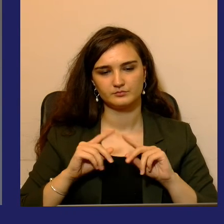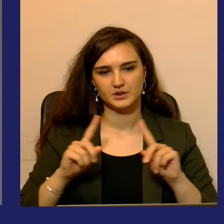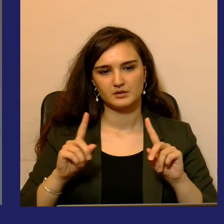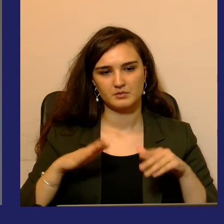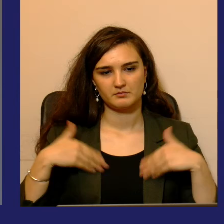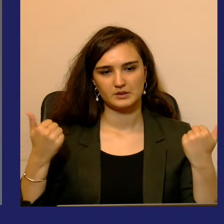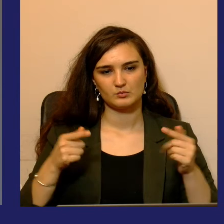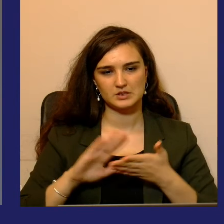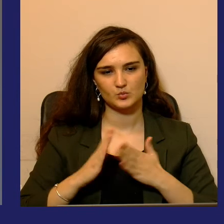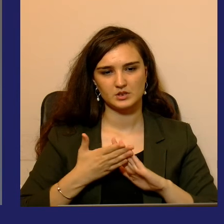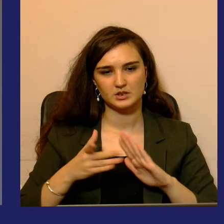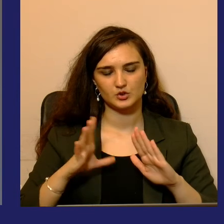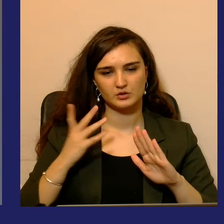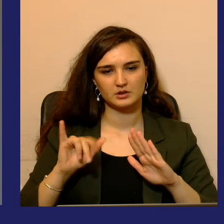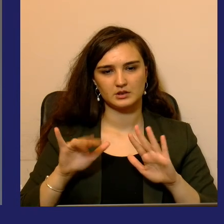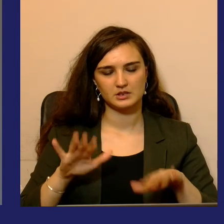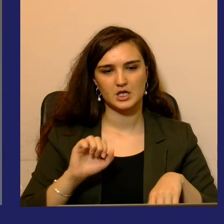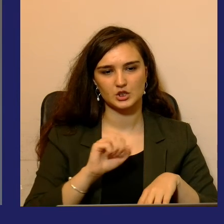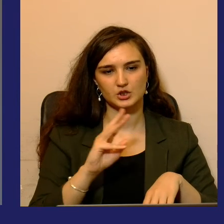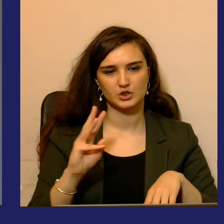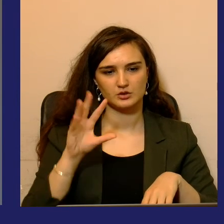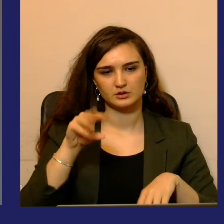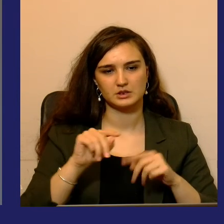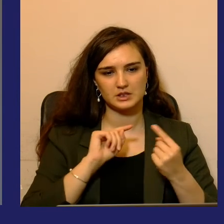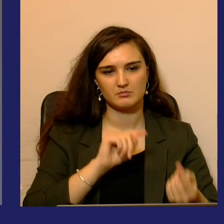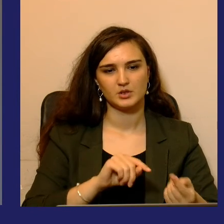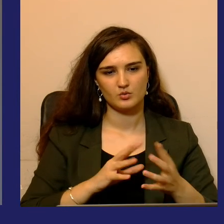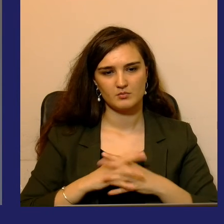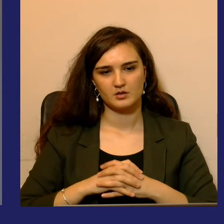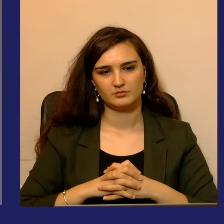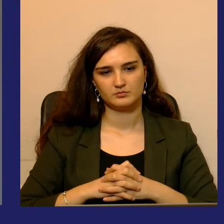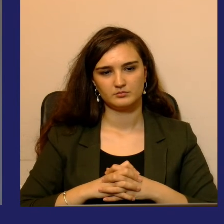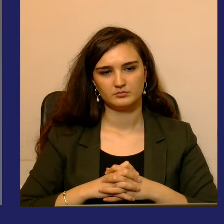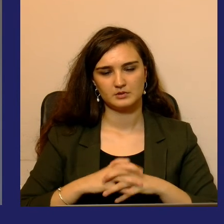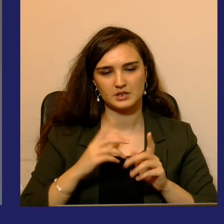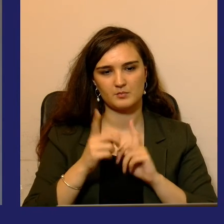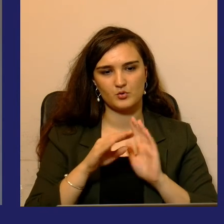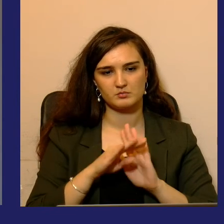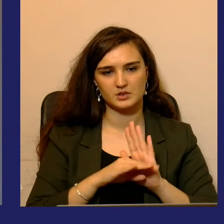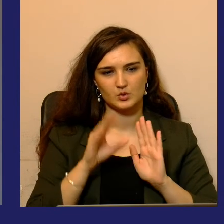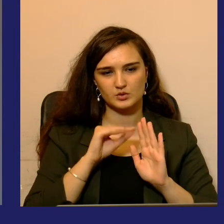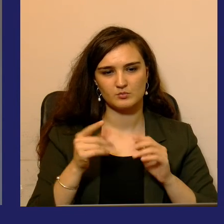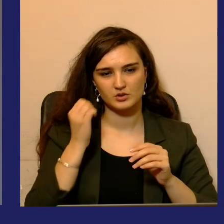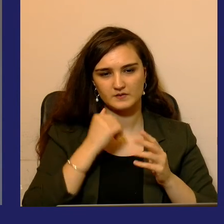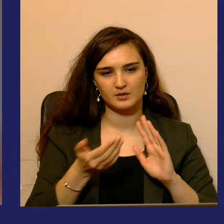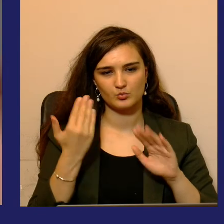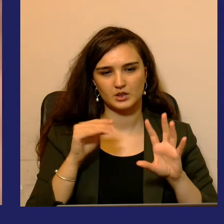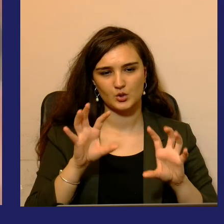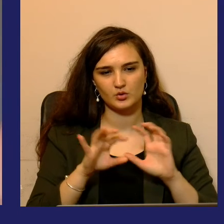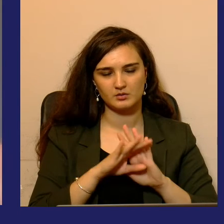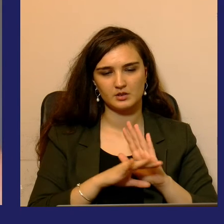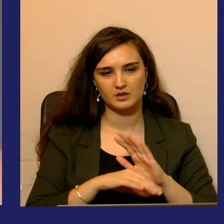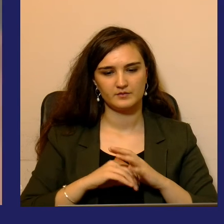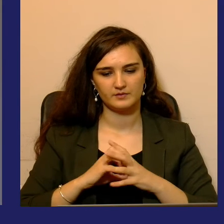these outdated, problematic laws, whether in the constitution or down, that people will not change because they are